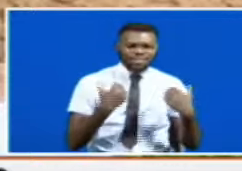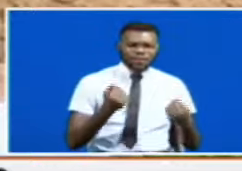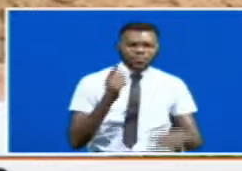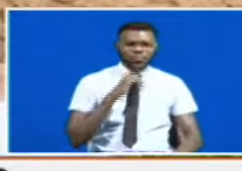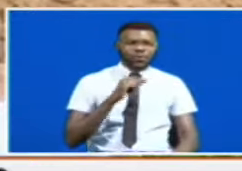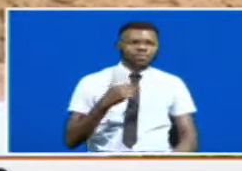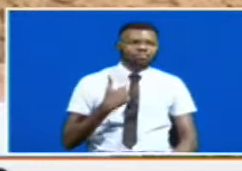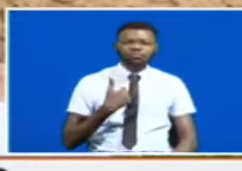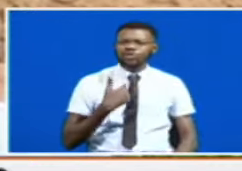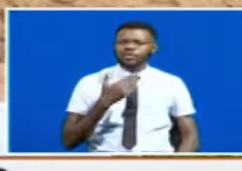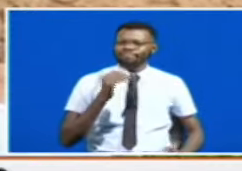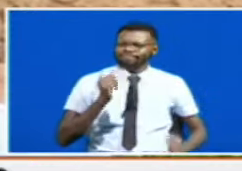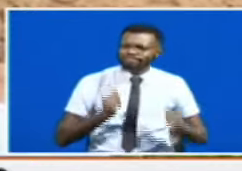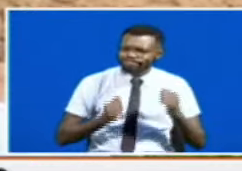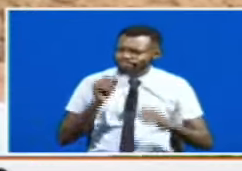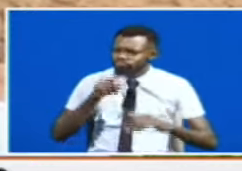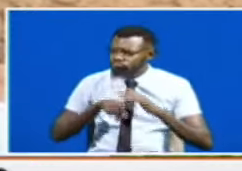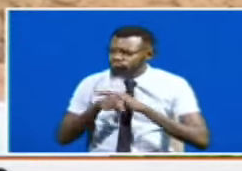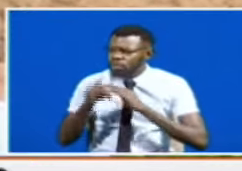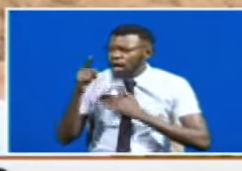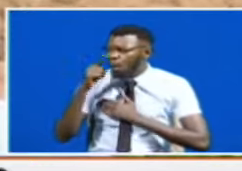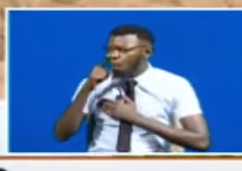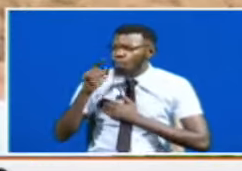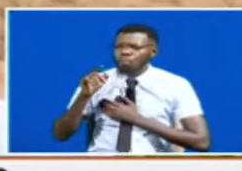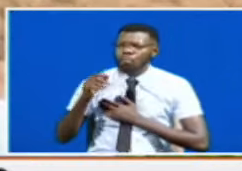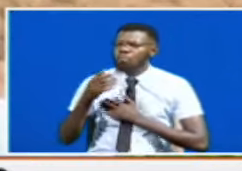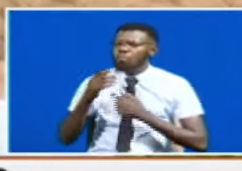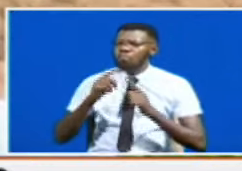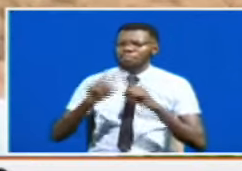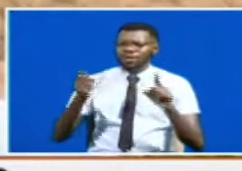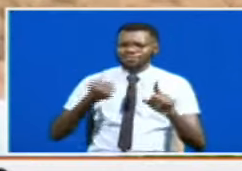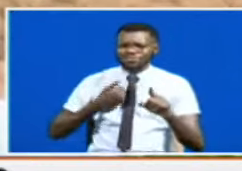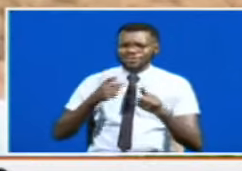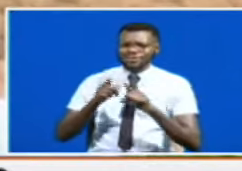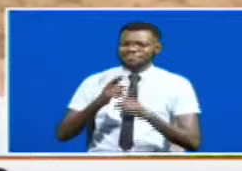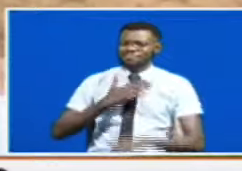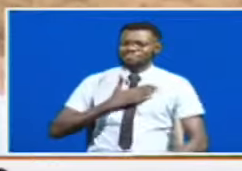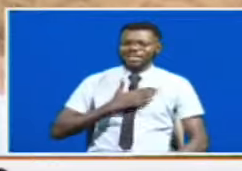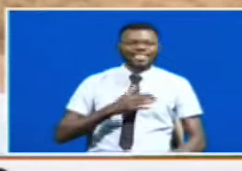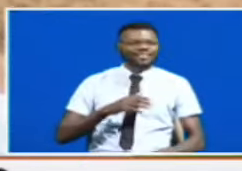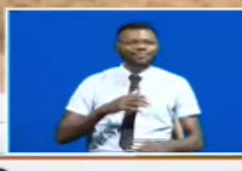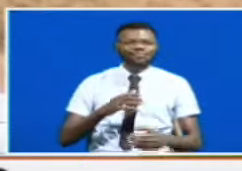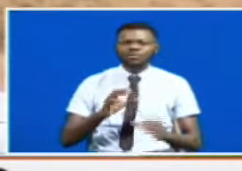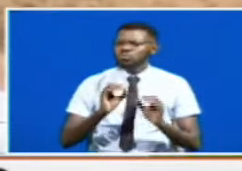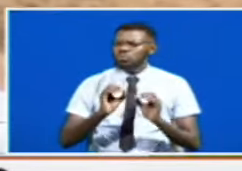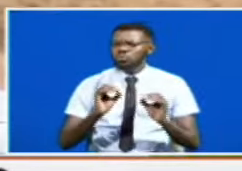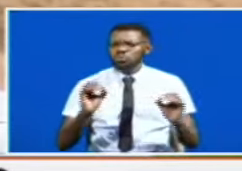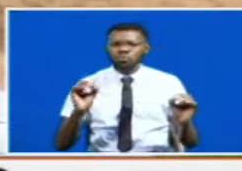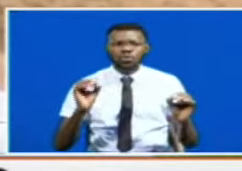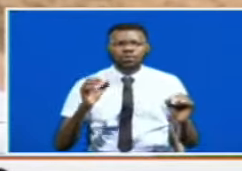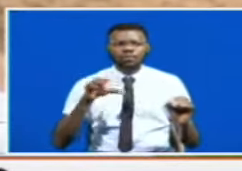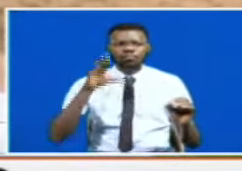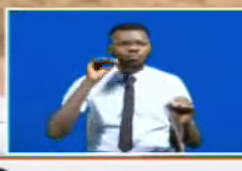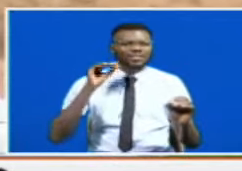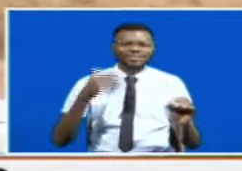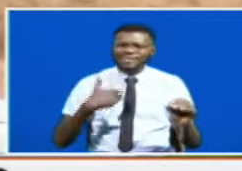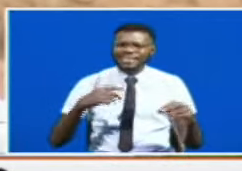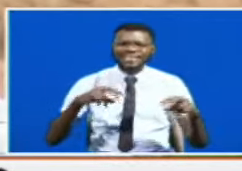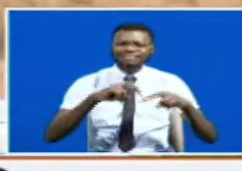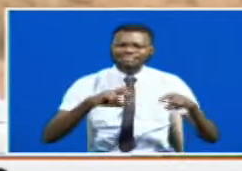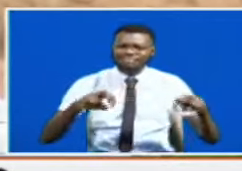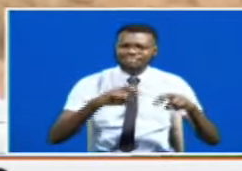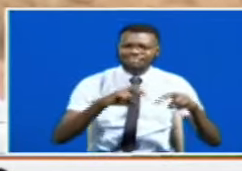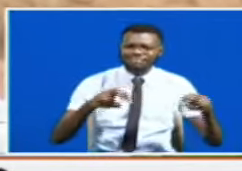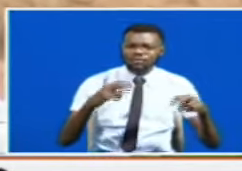paka kwa manyumba penye walikuwa wameishi, lakini sikupata dadangu. Lakini nilitembea Mombasa, nilienda huko